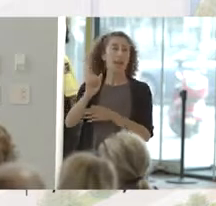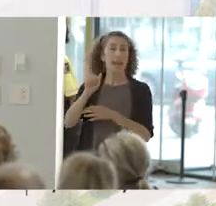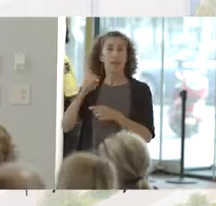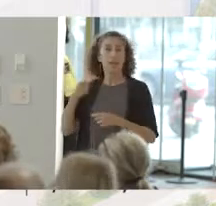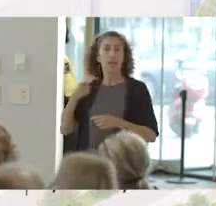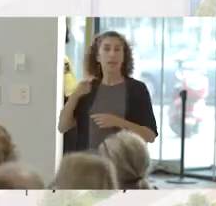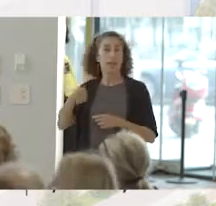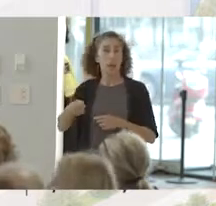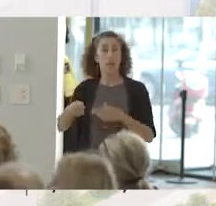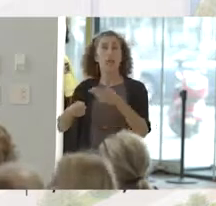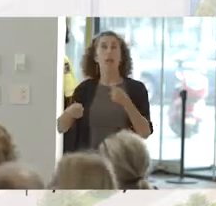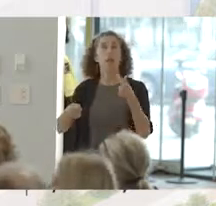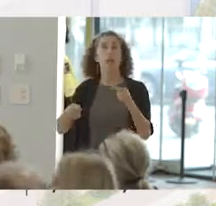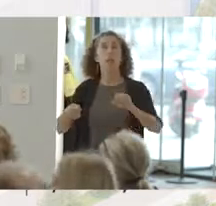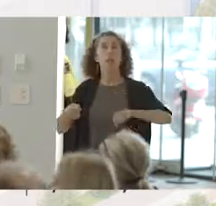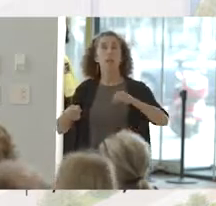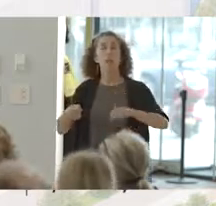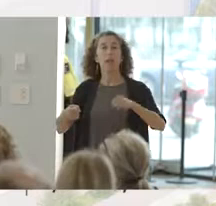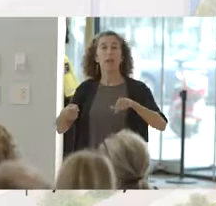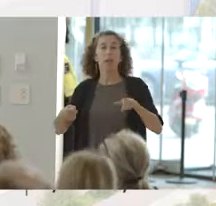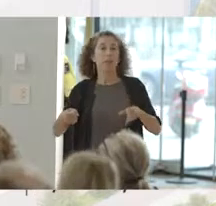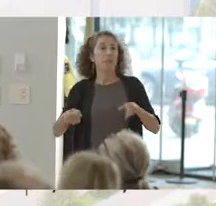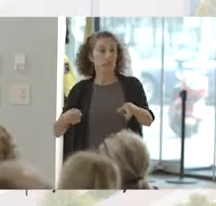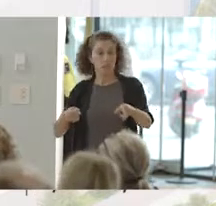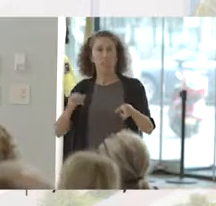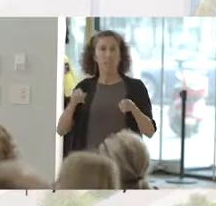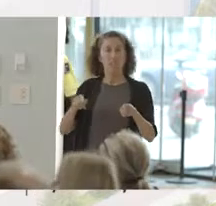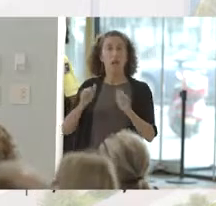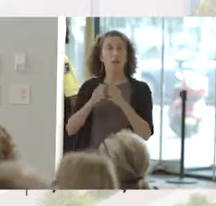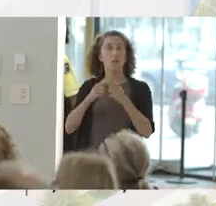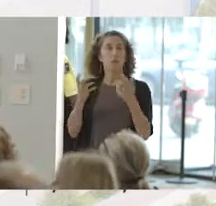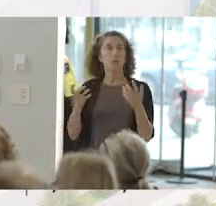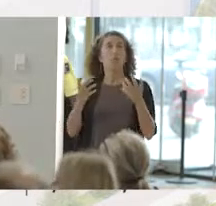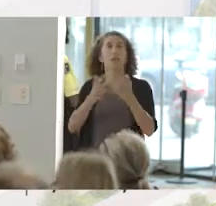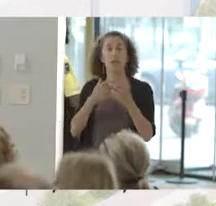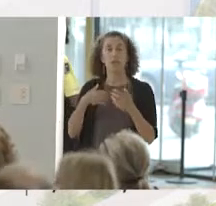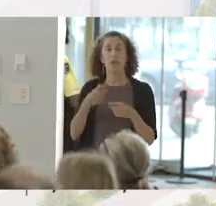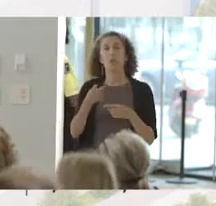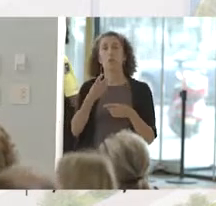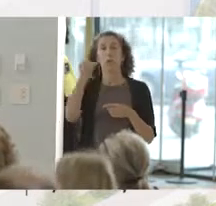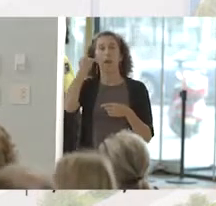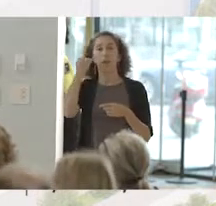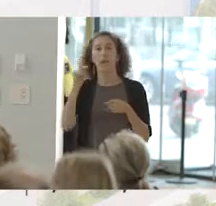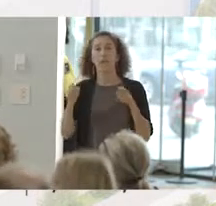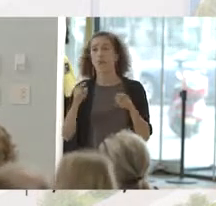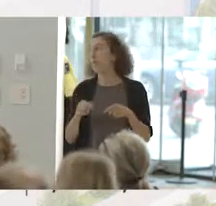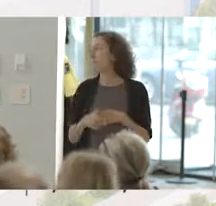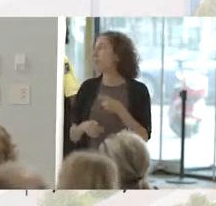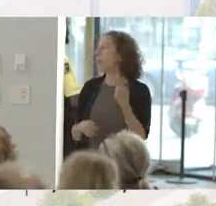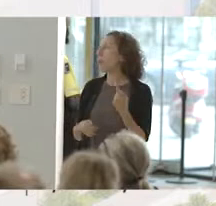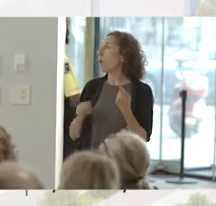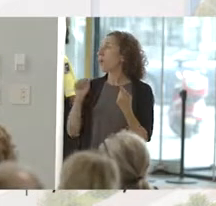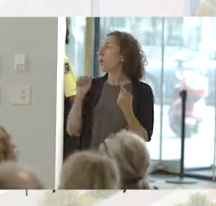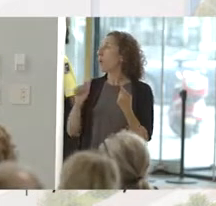bikeway. And so we've looked at 2 alternatives here, and I'll take you through each of them. The first one that we're seeing here, we call it 1A.